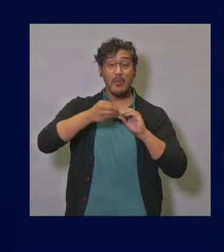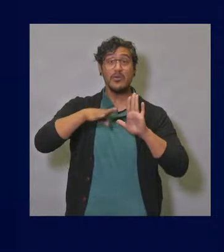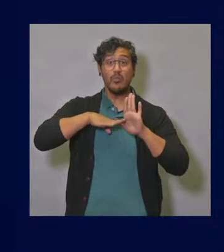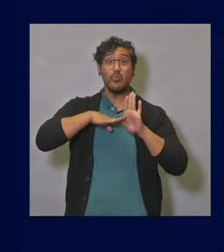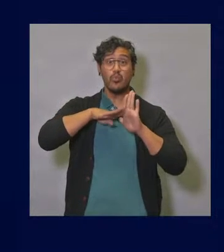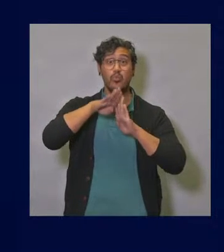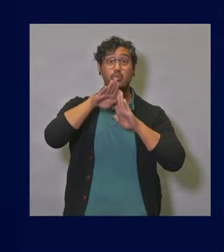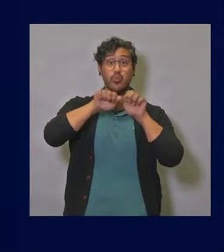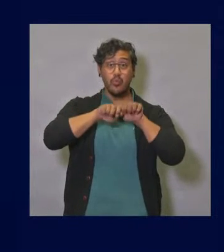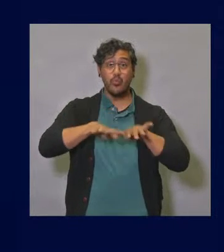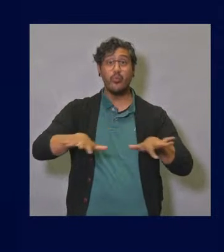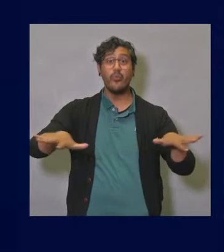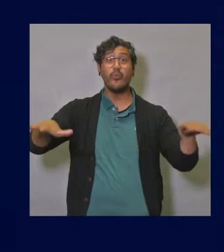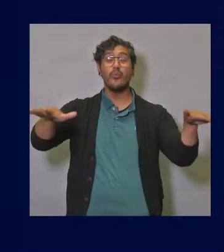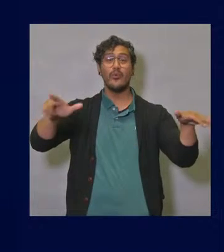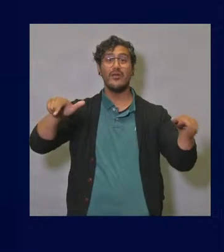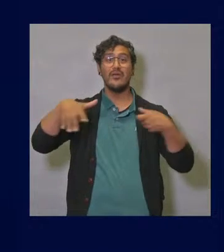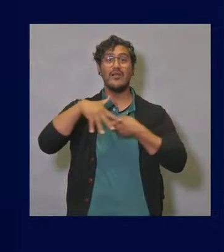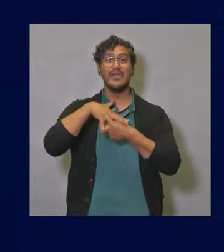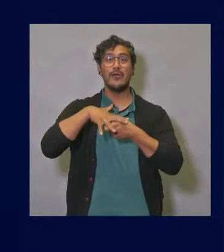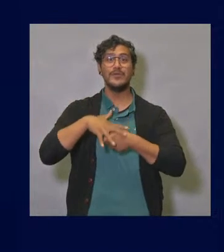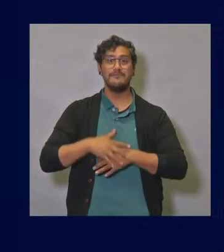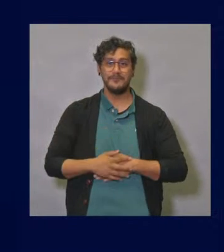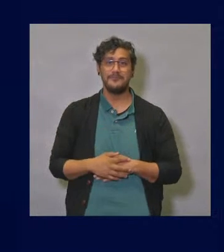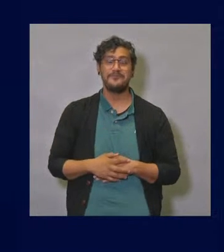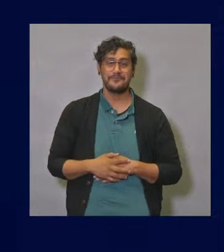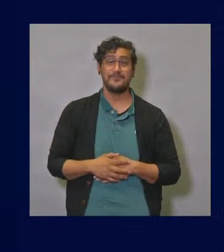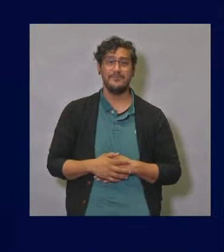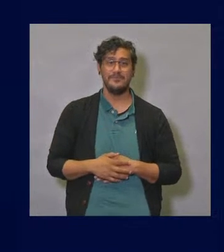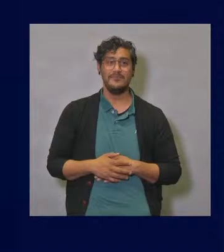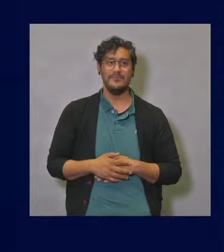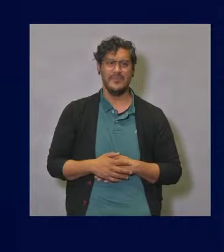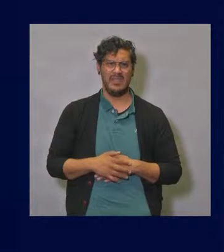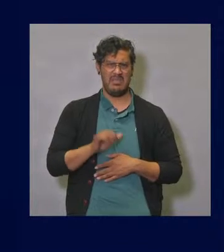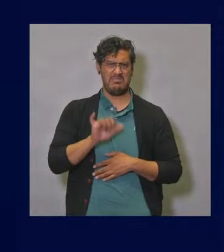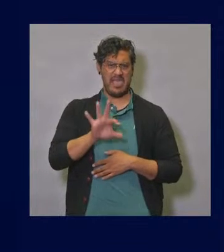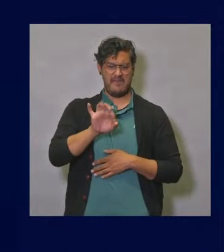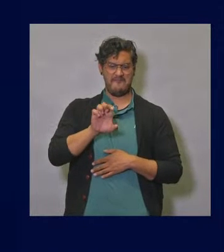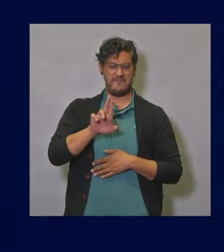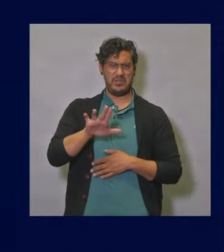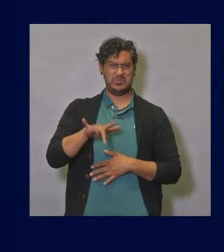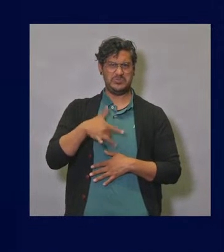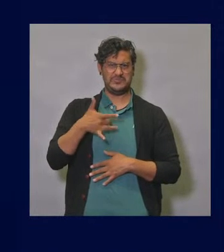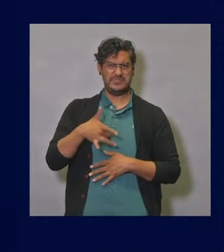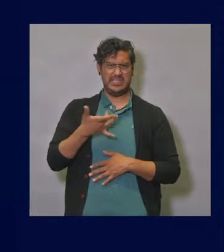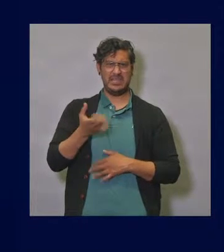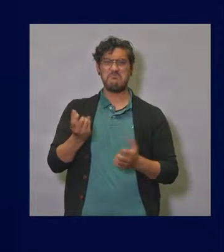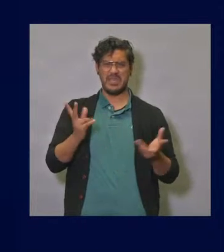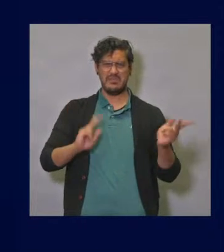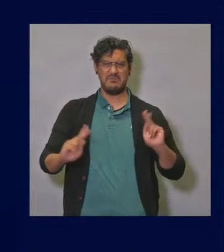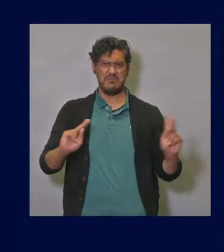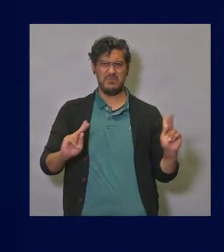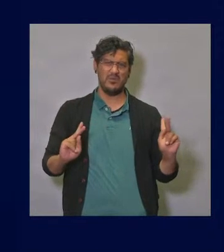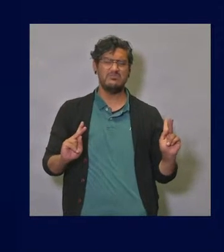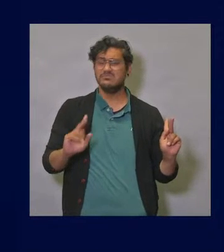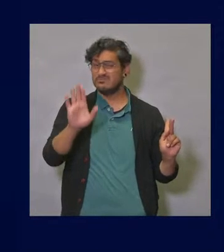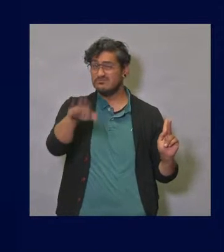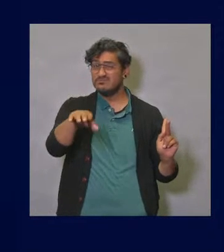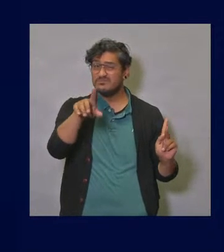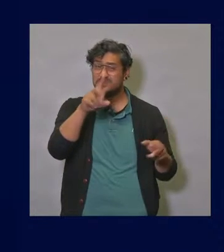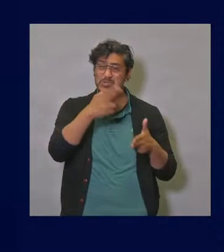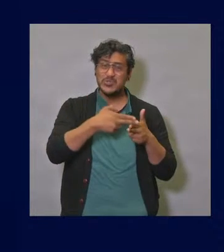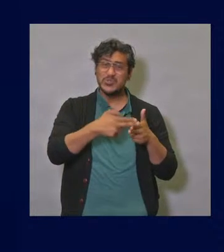more widely across all our communities. The flu-like symptoms that many people have for a very short while